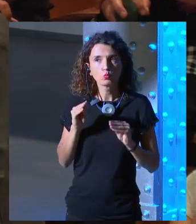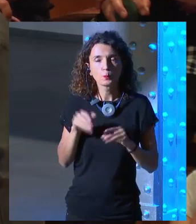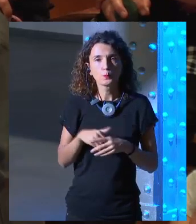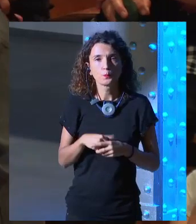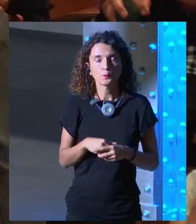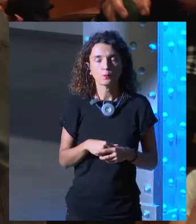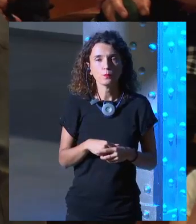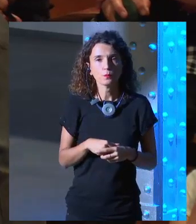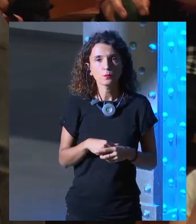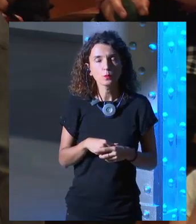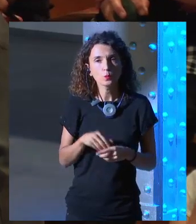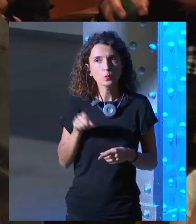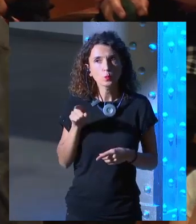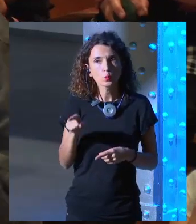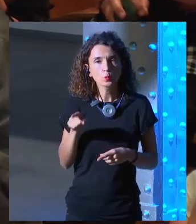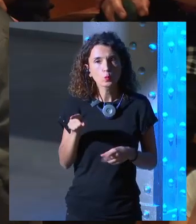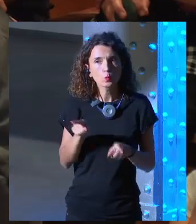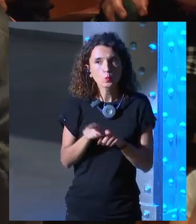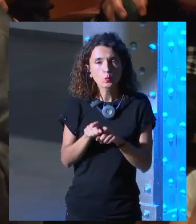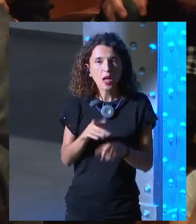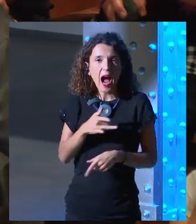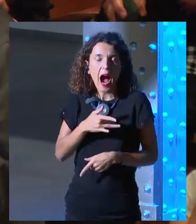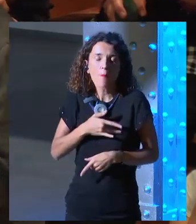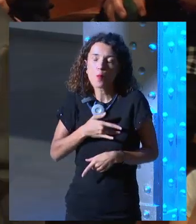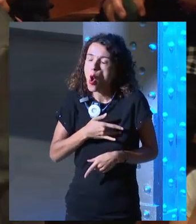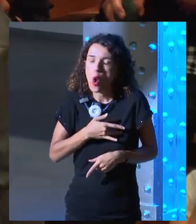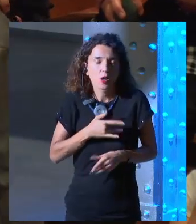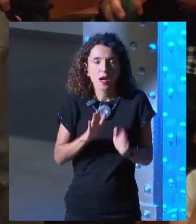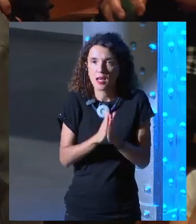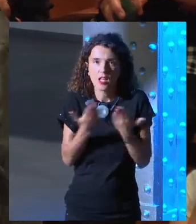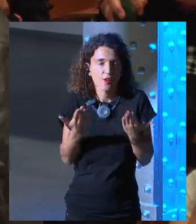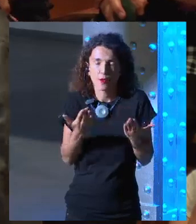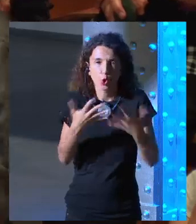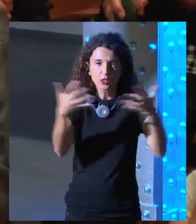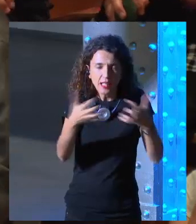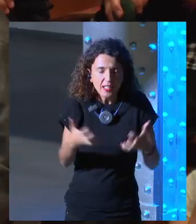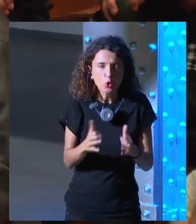books. Thank you. All books, text, paper.